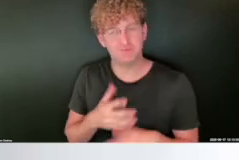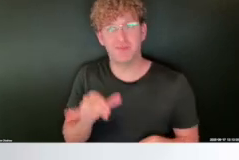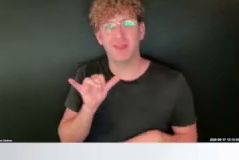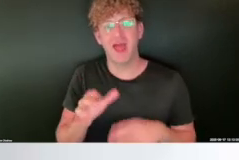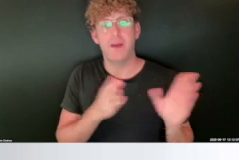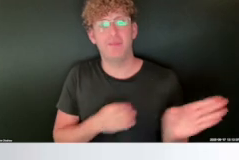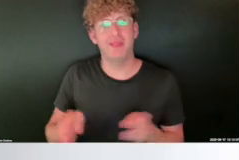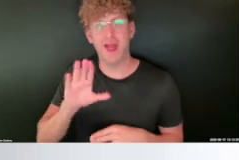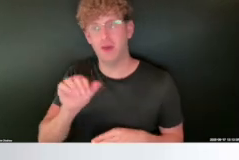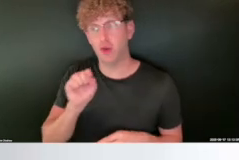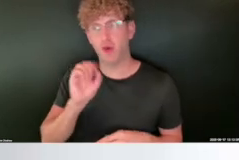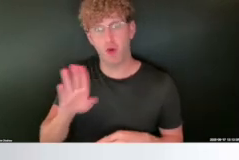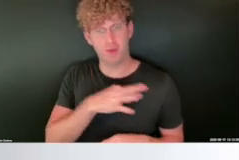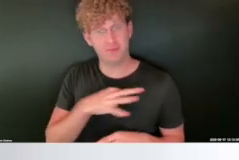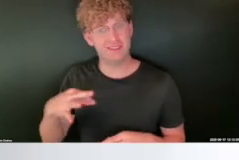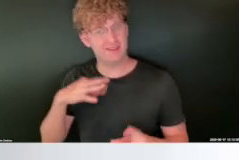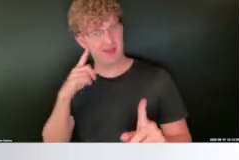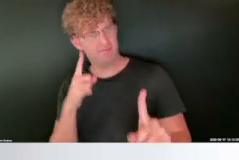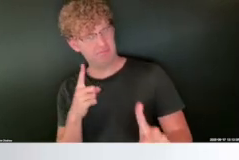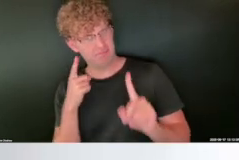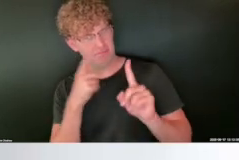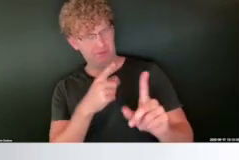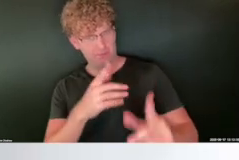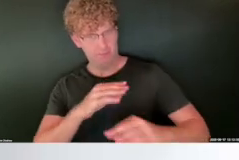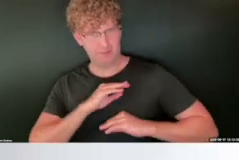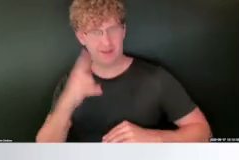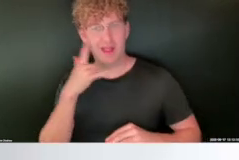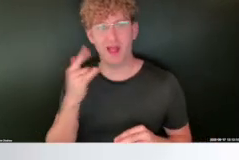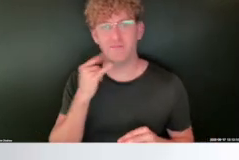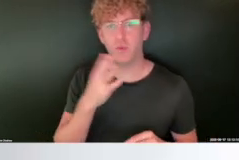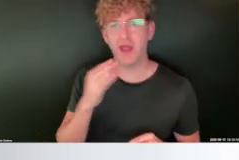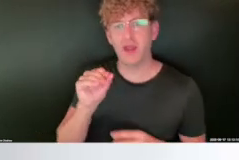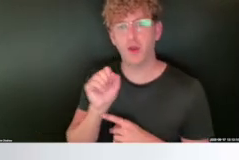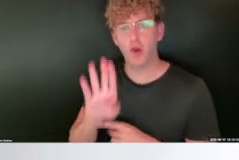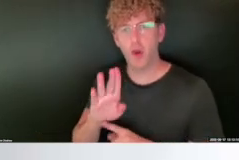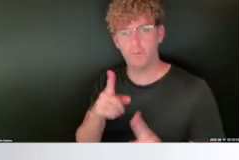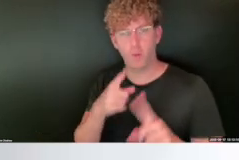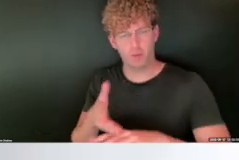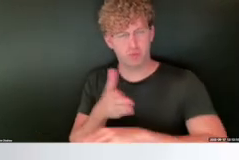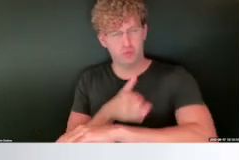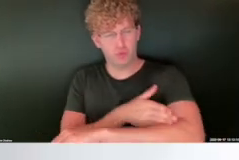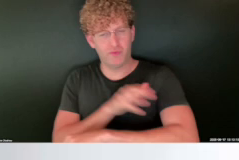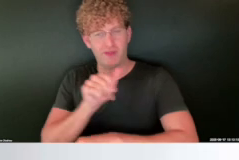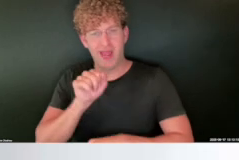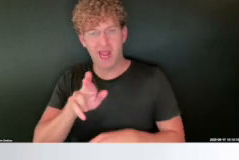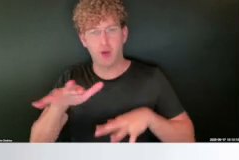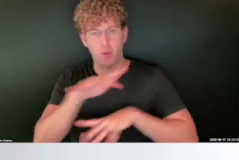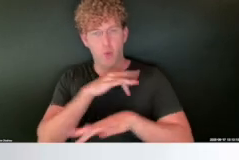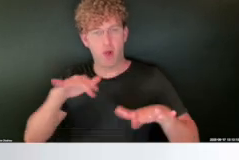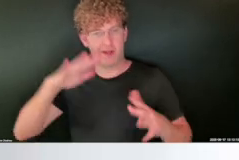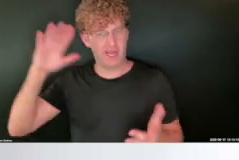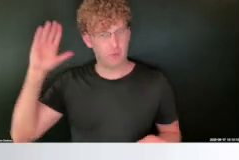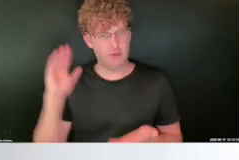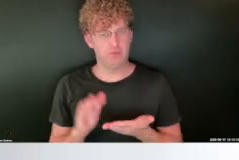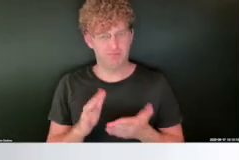air quality and reduce the negative impacts of climate change. CARB staff also aims to meet community and